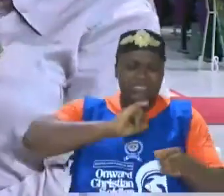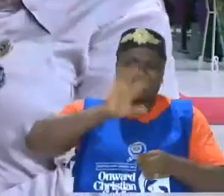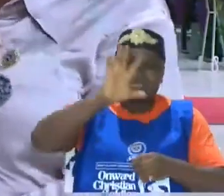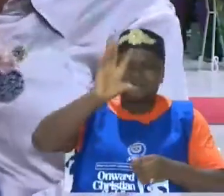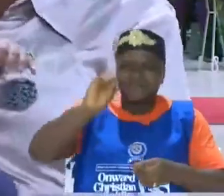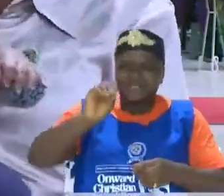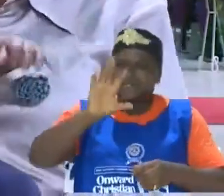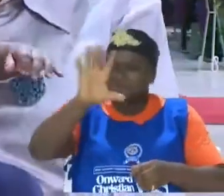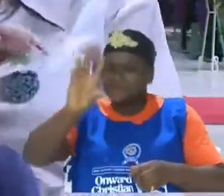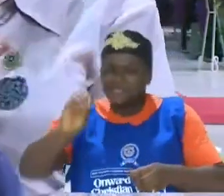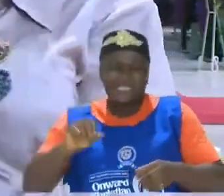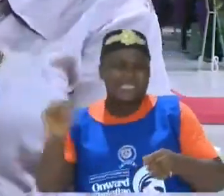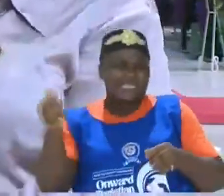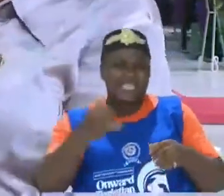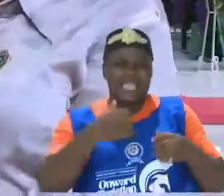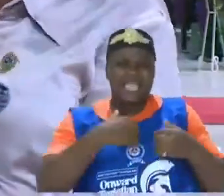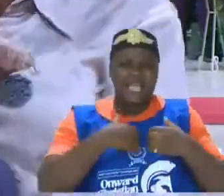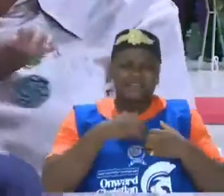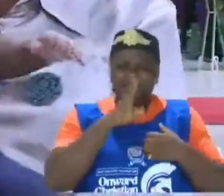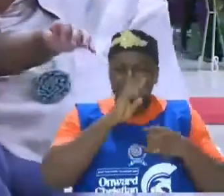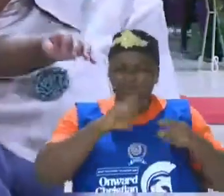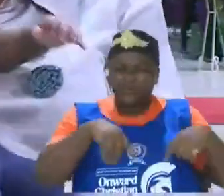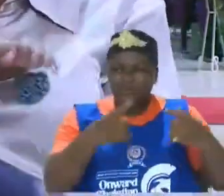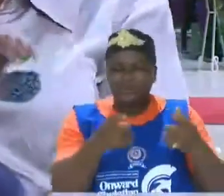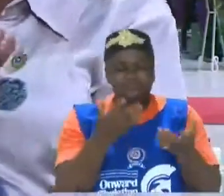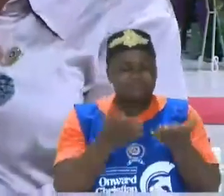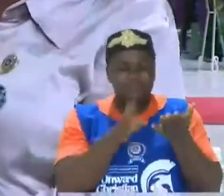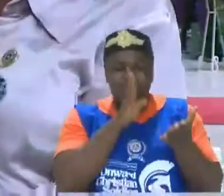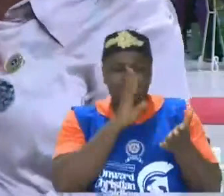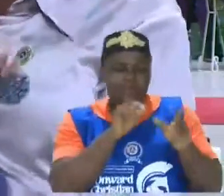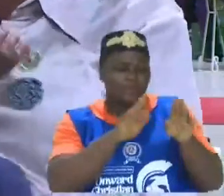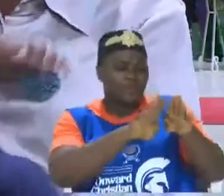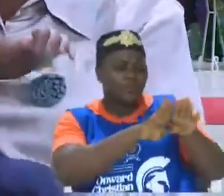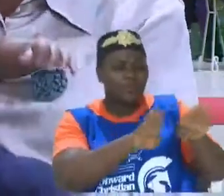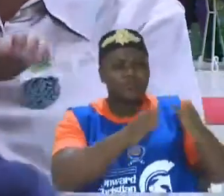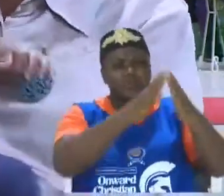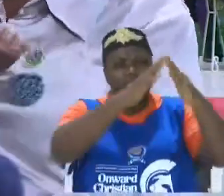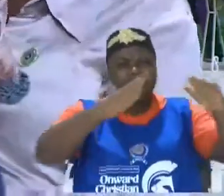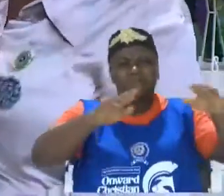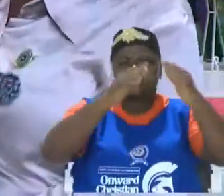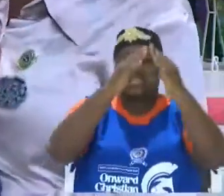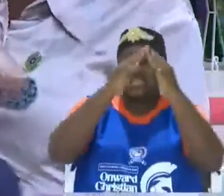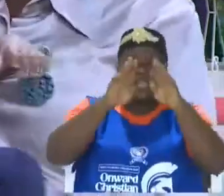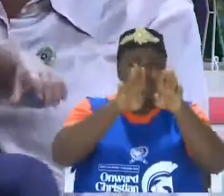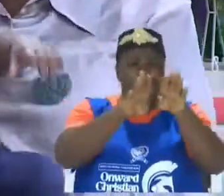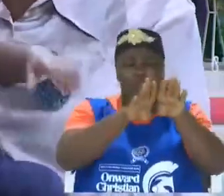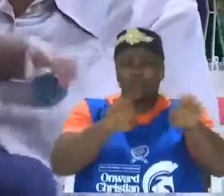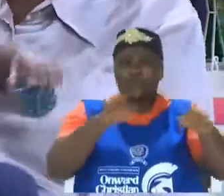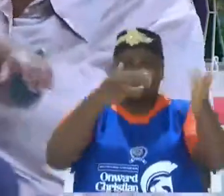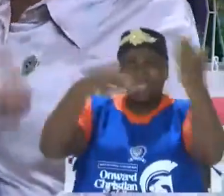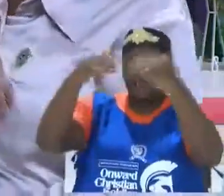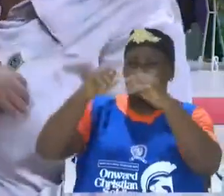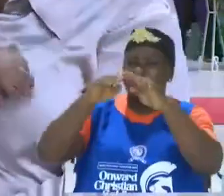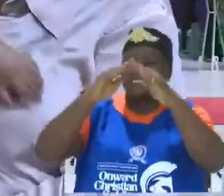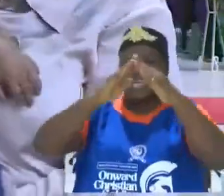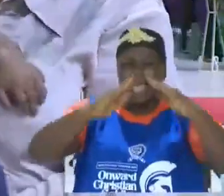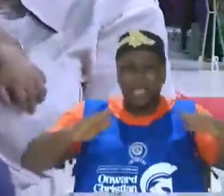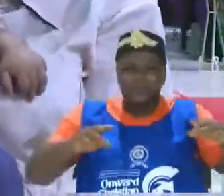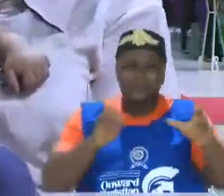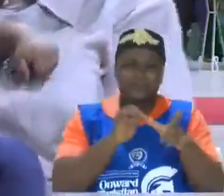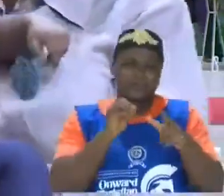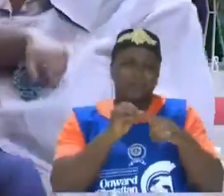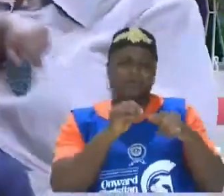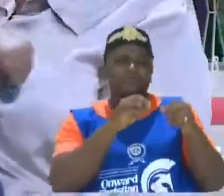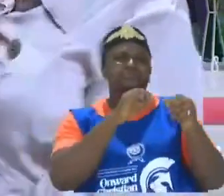been going either Open Heaven House or in front of the altar at the old